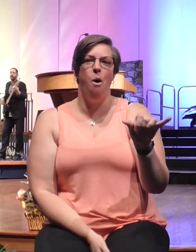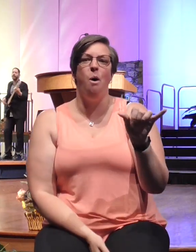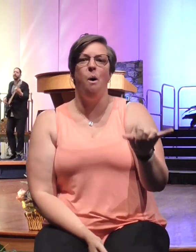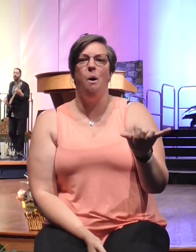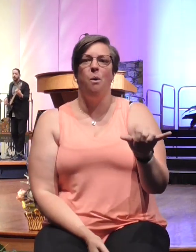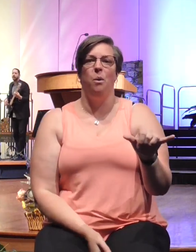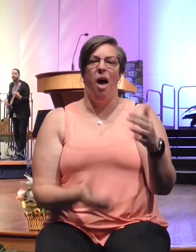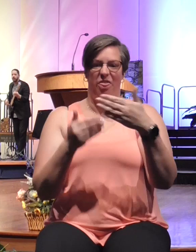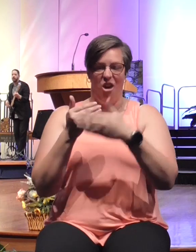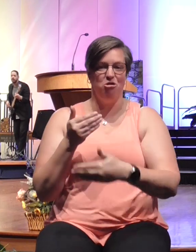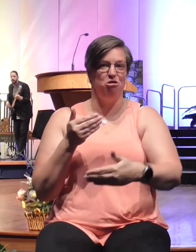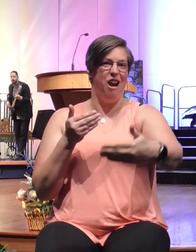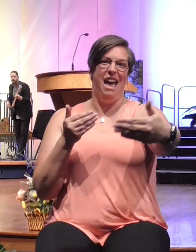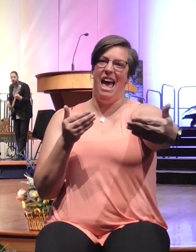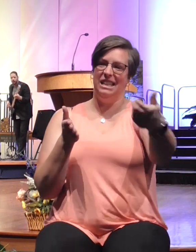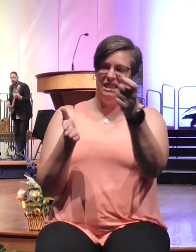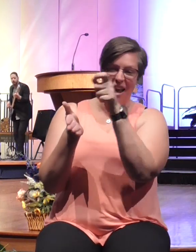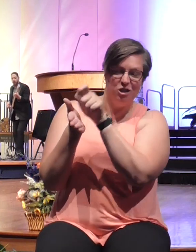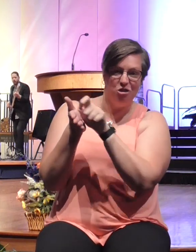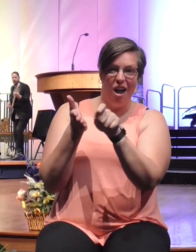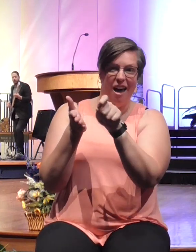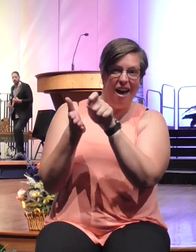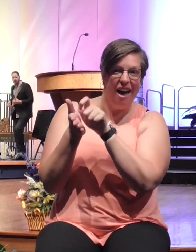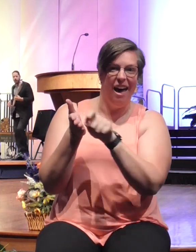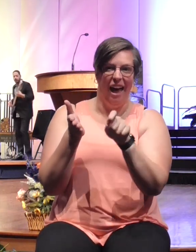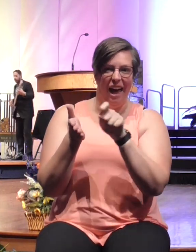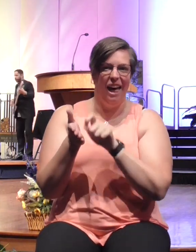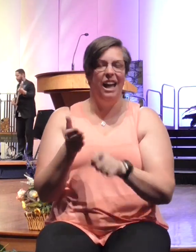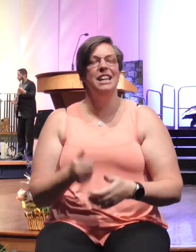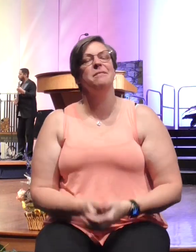The rest is still unwritten.